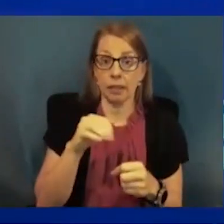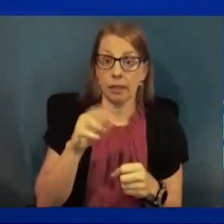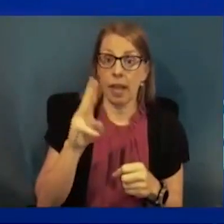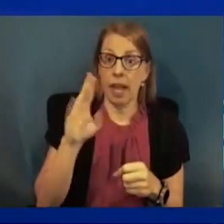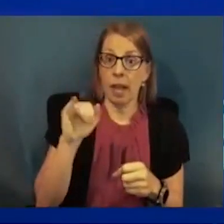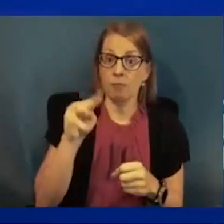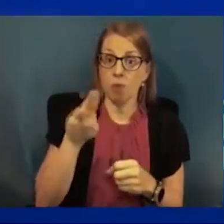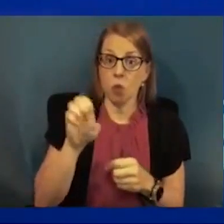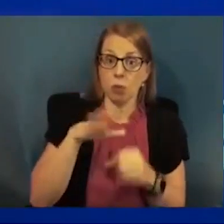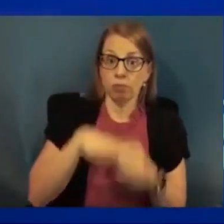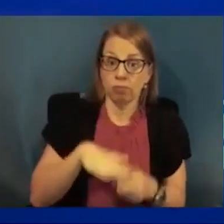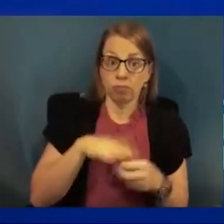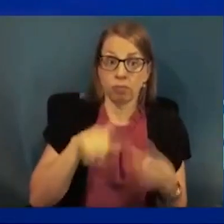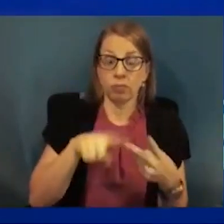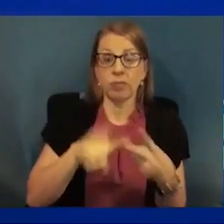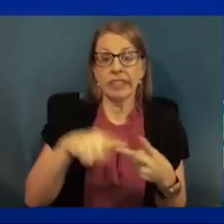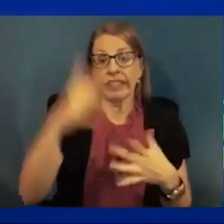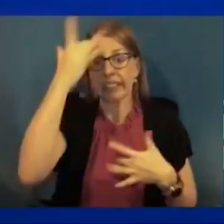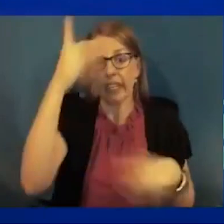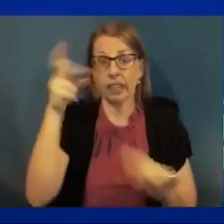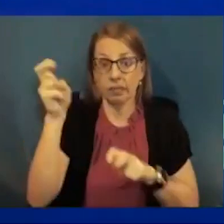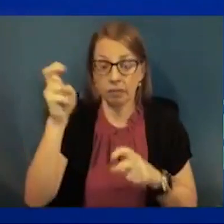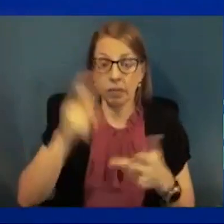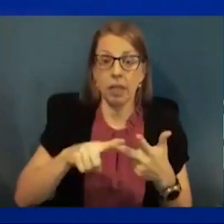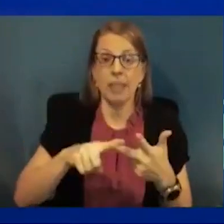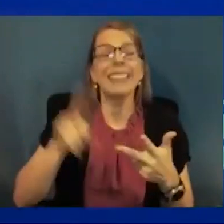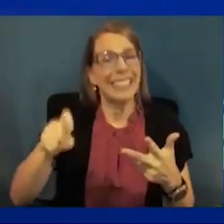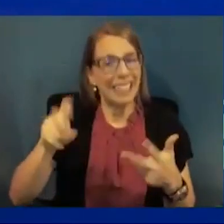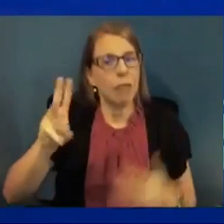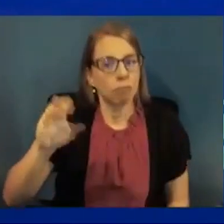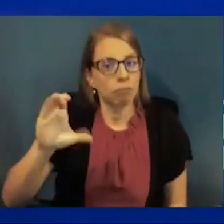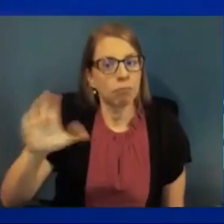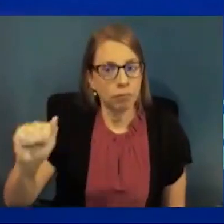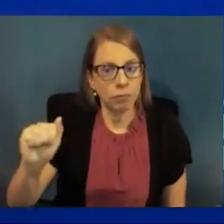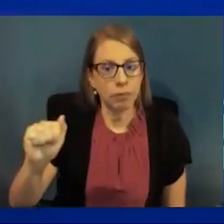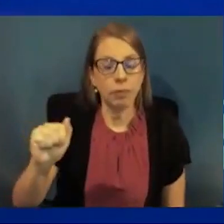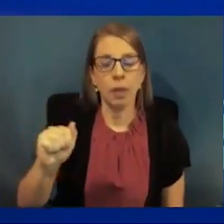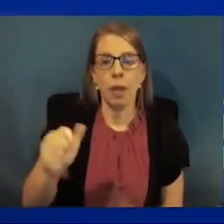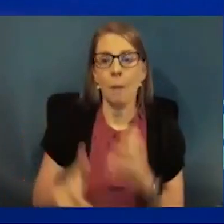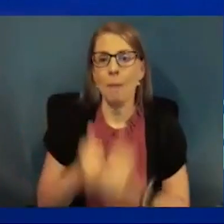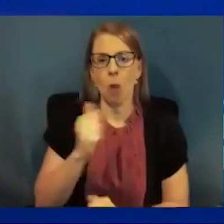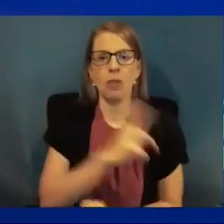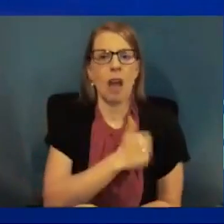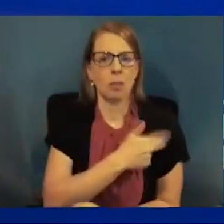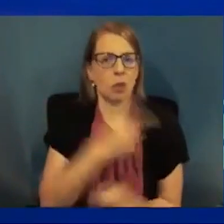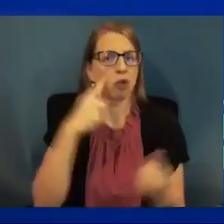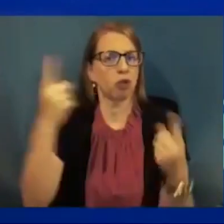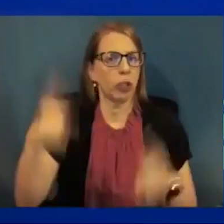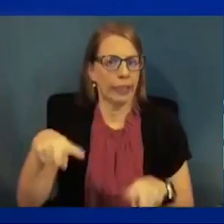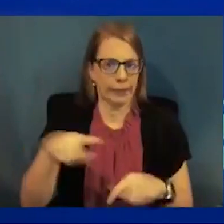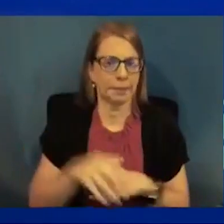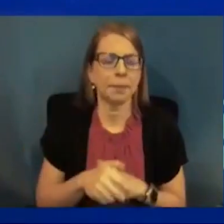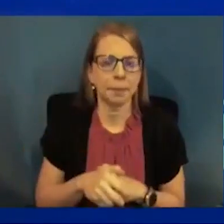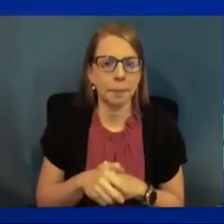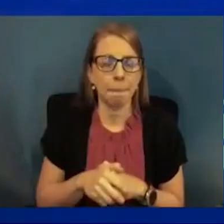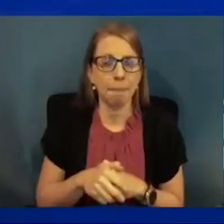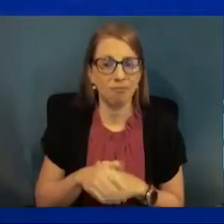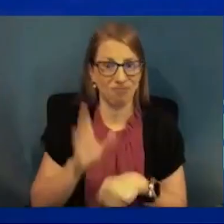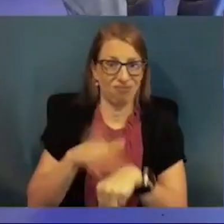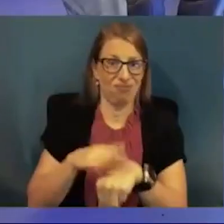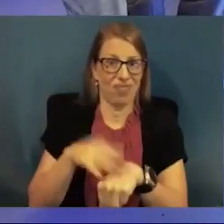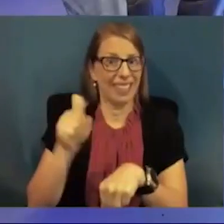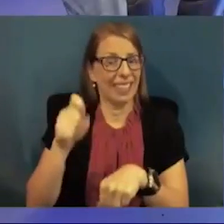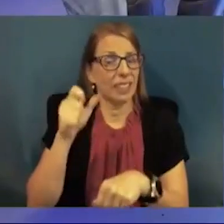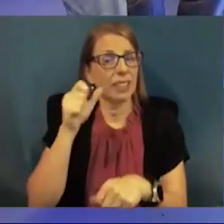have a whole screening process. Most places, most other major hospitals do too. So I think that's something for folks to consider. Yeah, and we